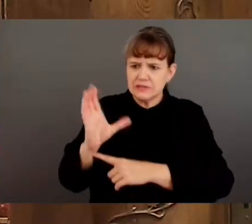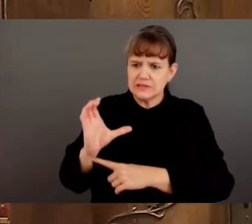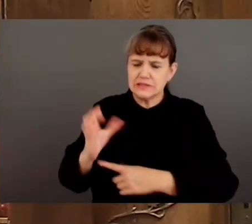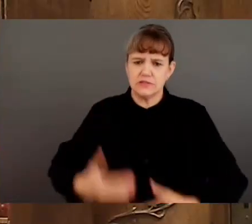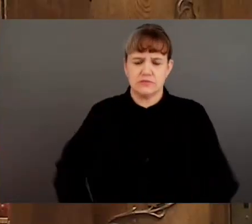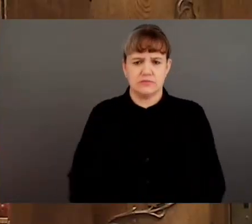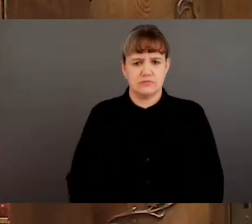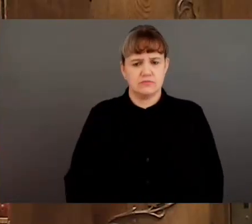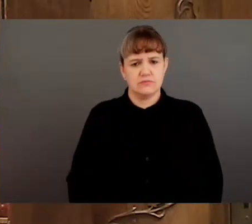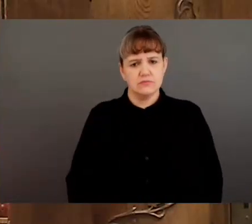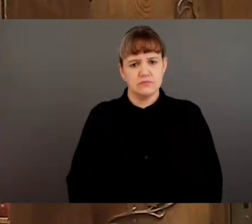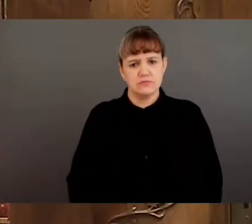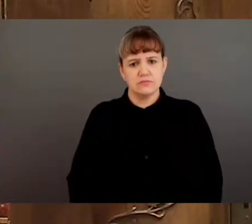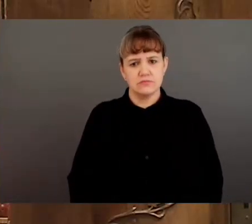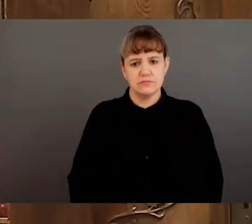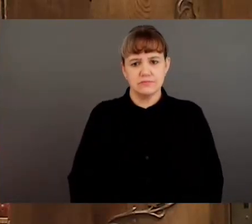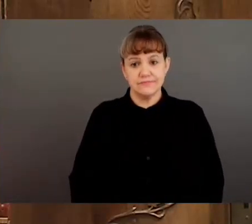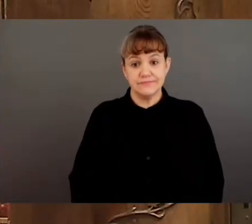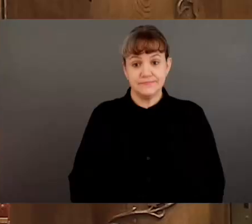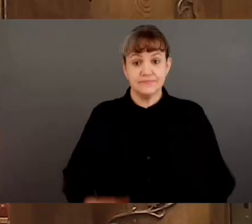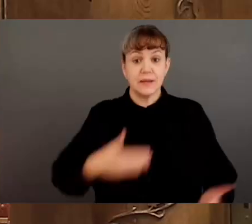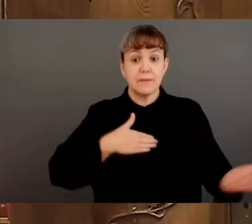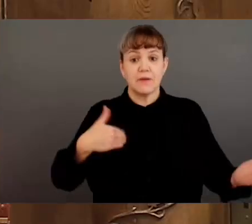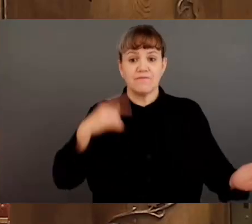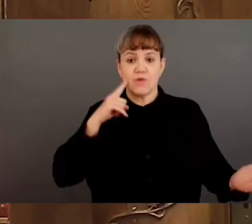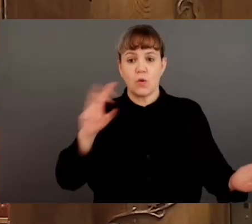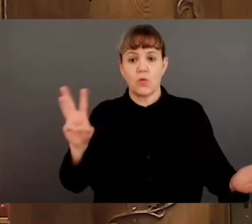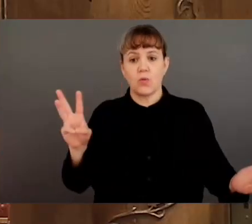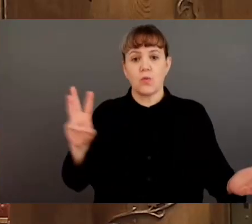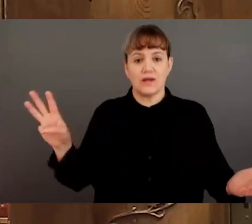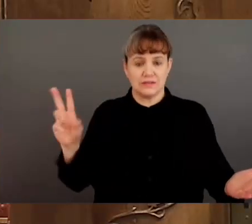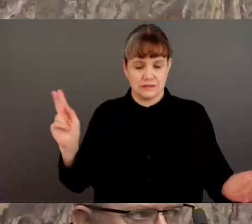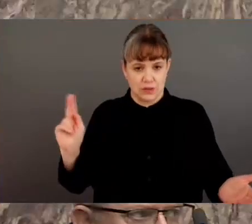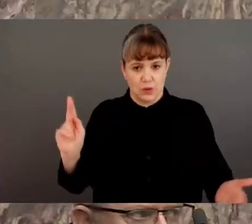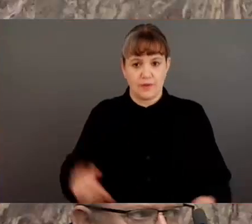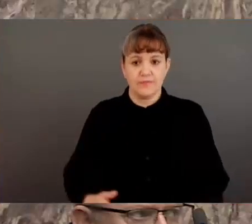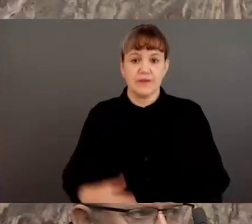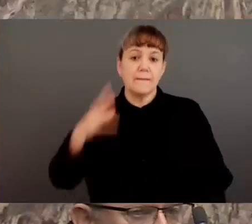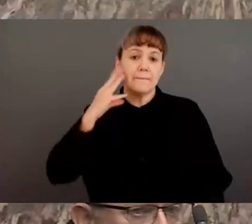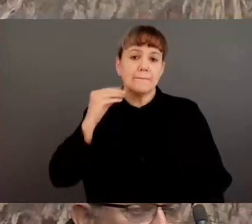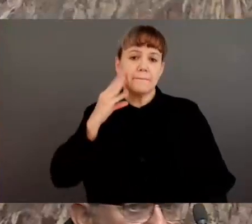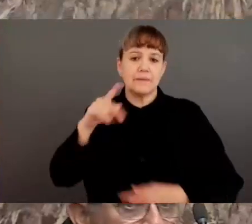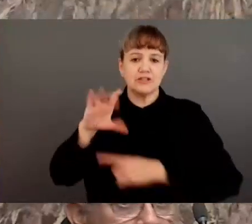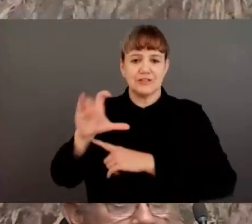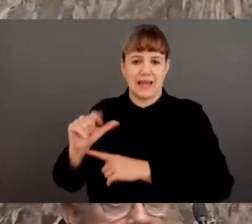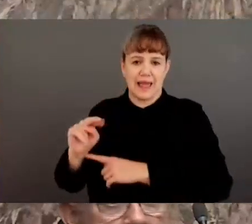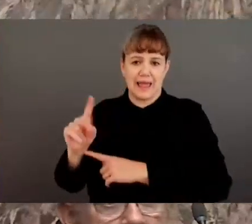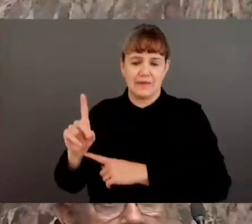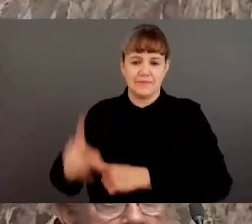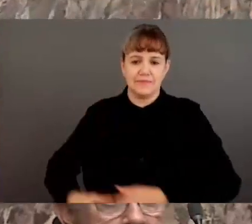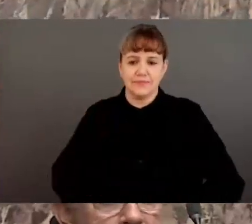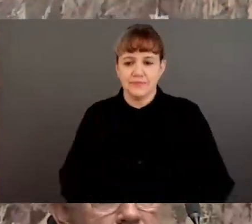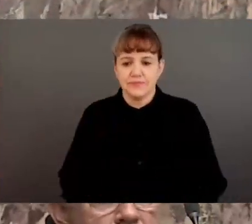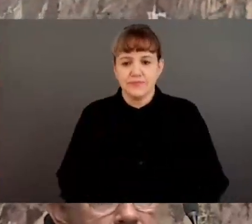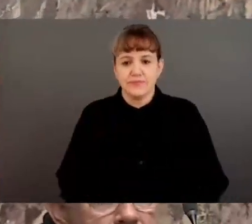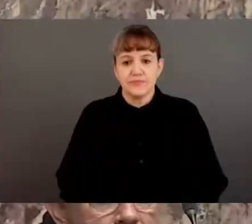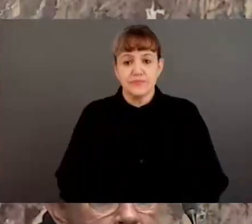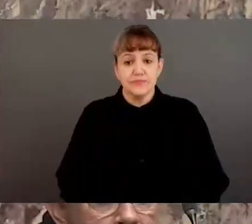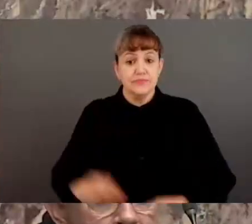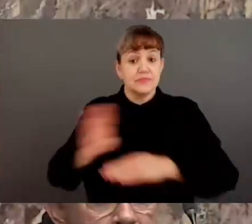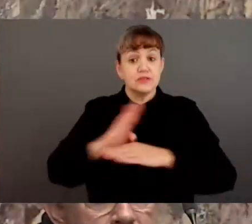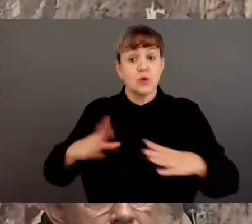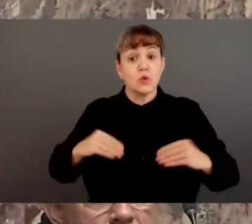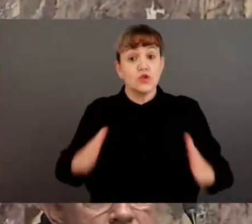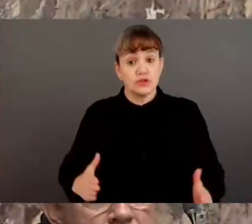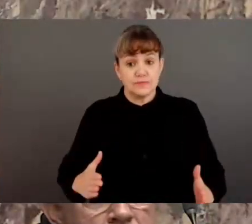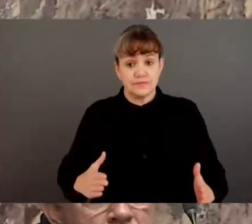Member for West Kelowna Peachland. Thank you, Mr. Speaker. A business owner in Pitt Meadows was brutally attacked by two